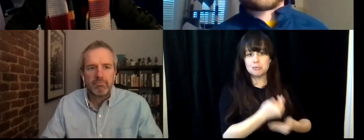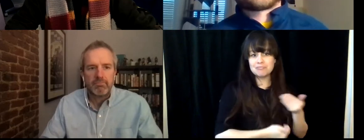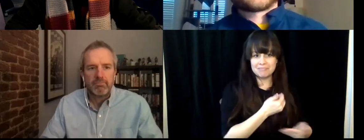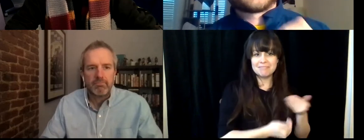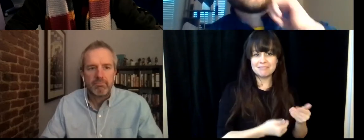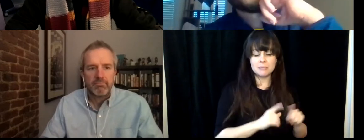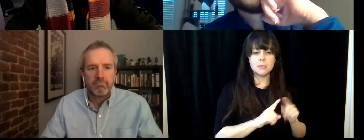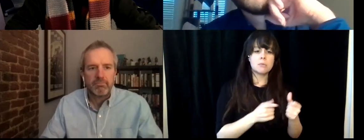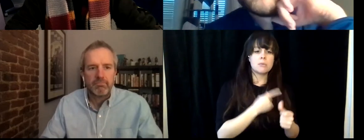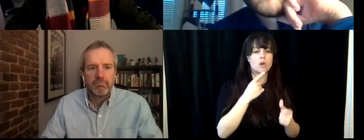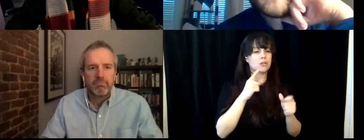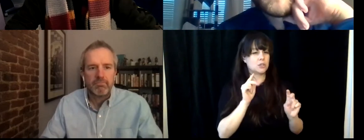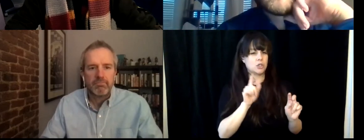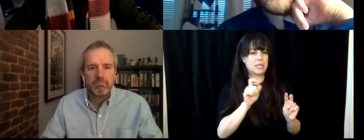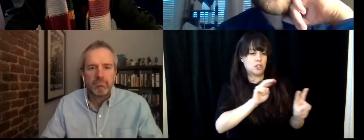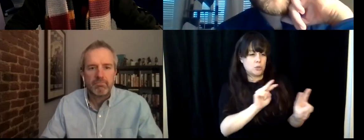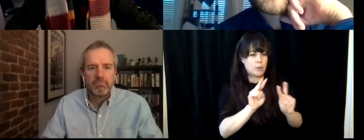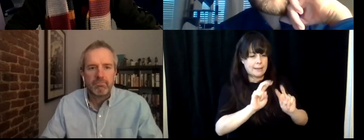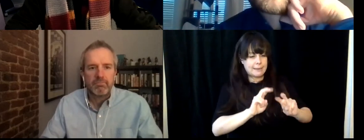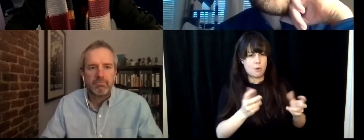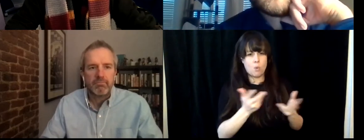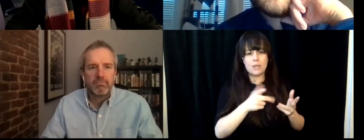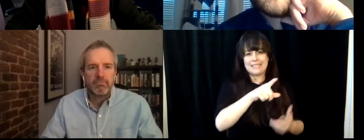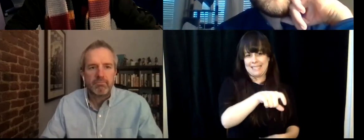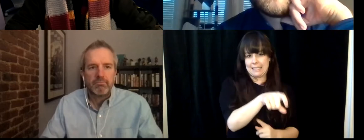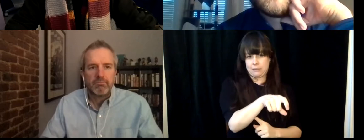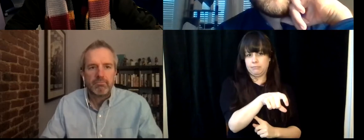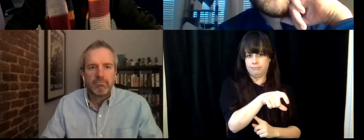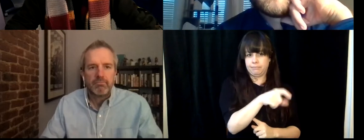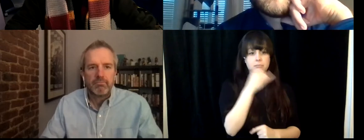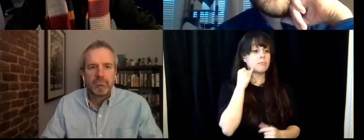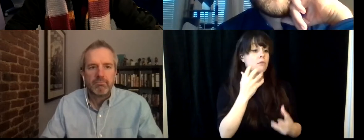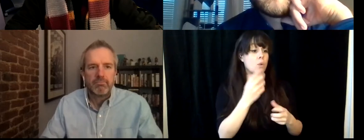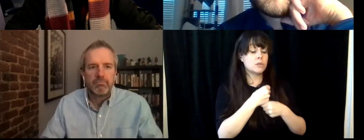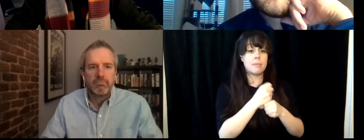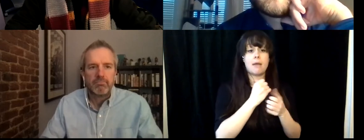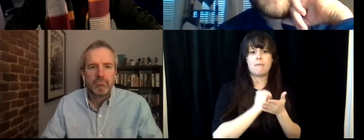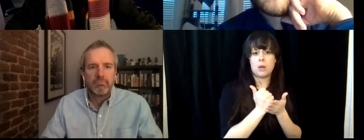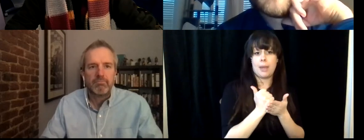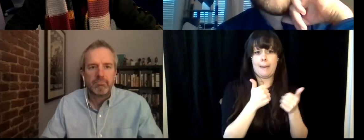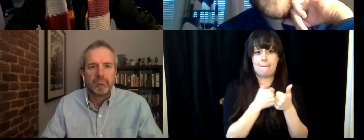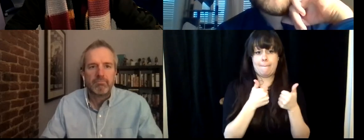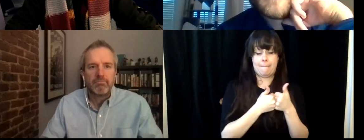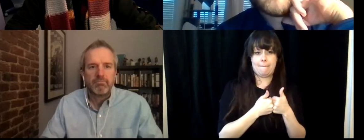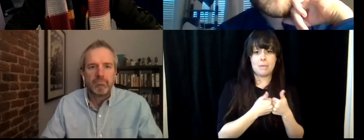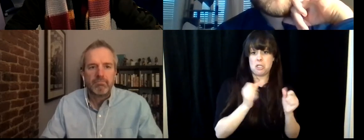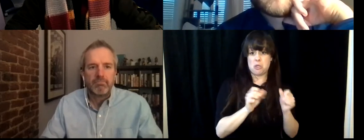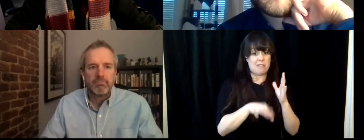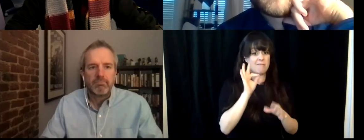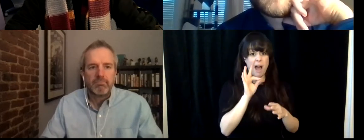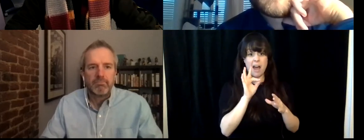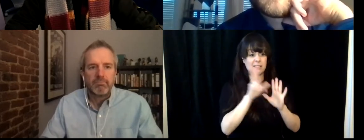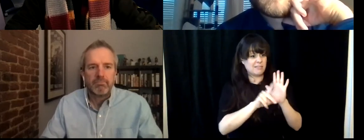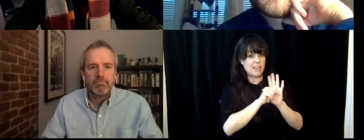want to make games, there are a lot of tutorials on the internet that you can find. One of the